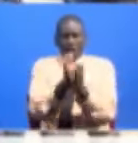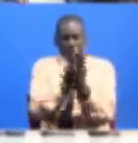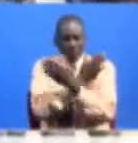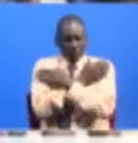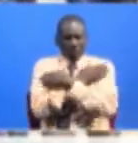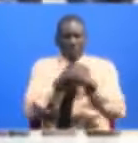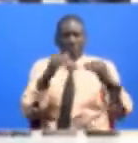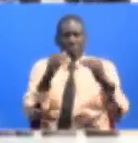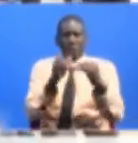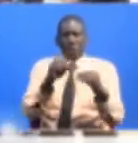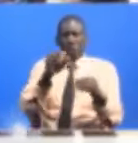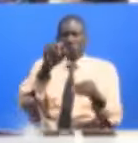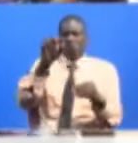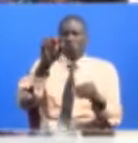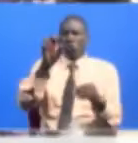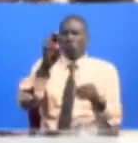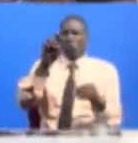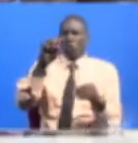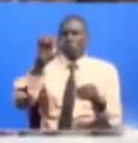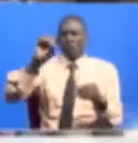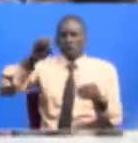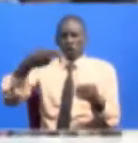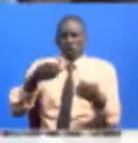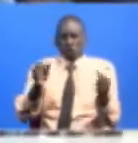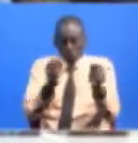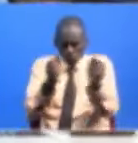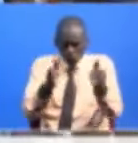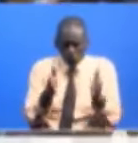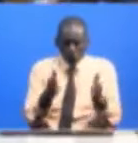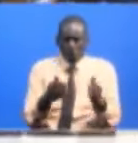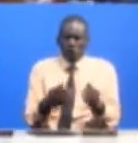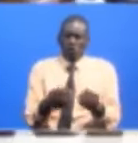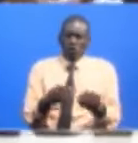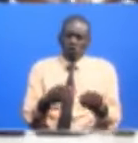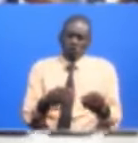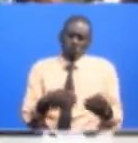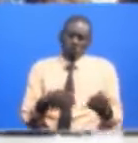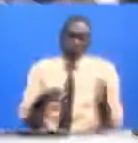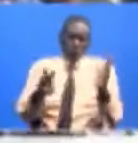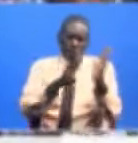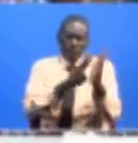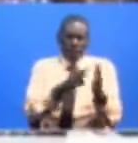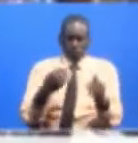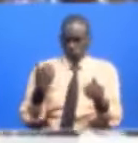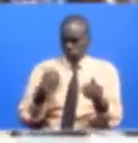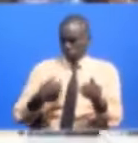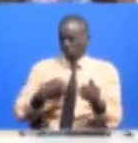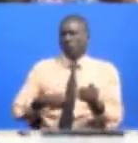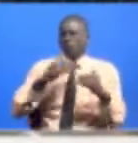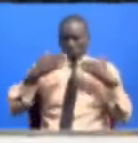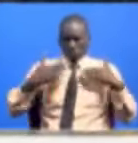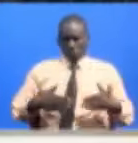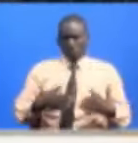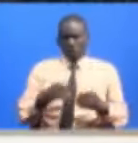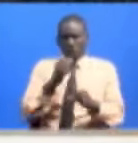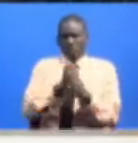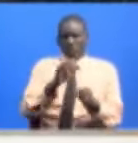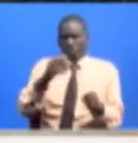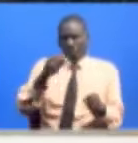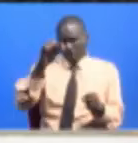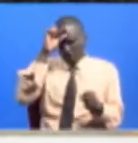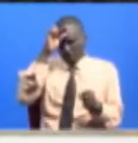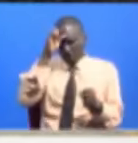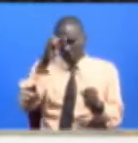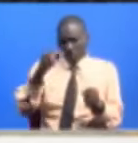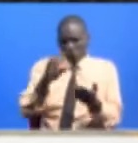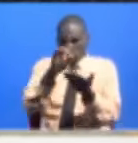at Umash Funeral Home to witness Rita's post-mortem examination conducted by government pathologist Peter Ndegwa in